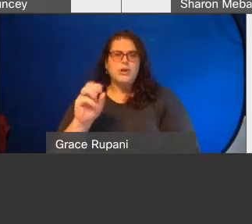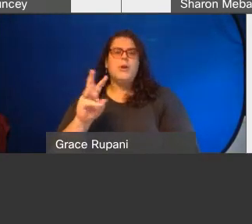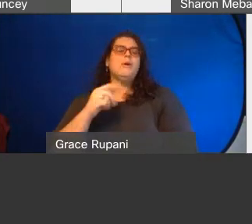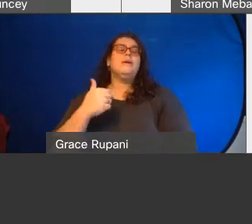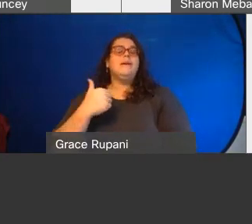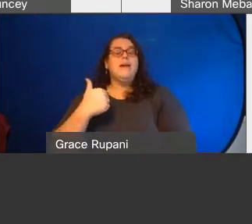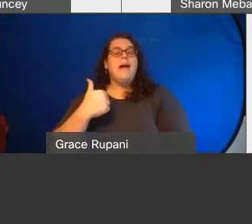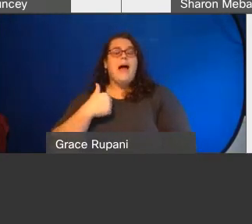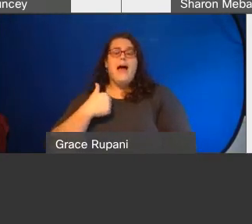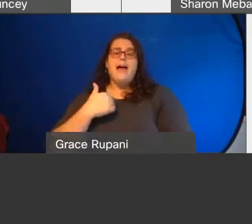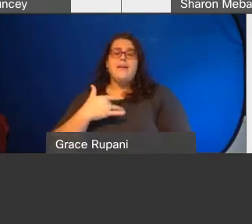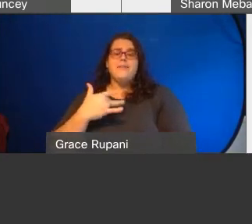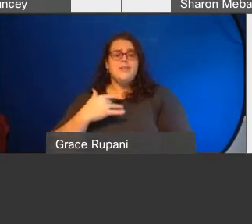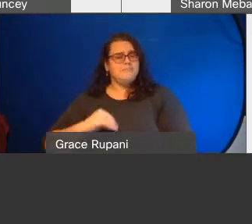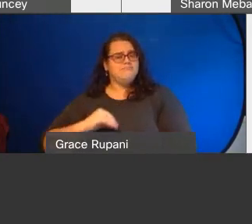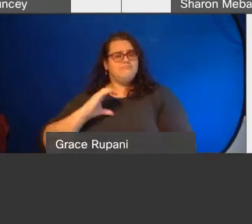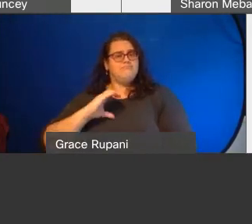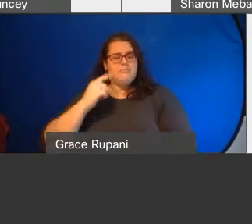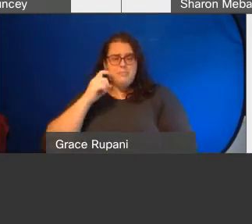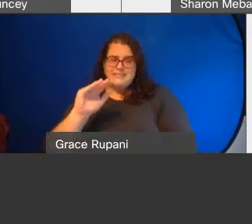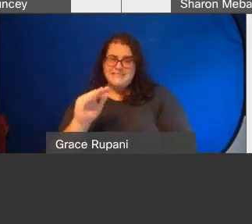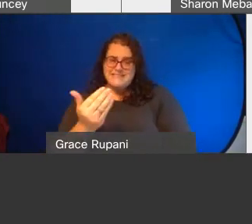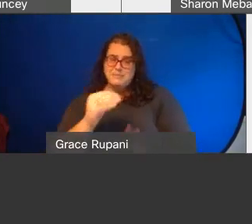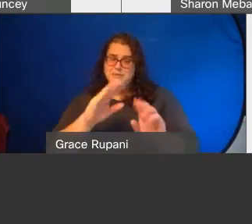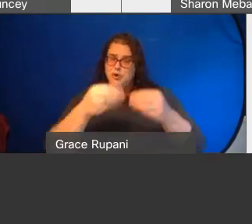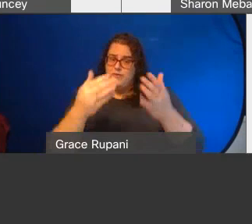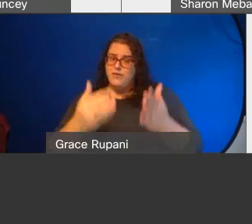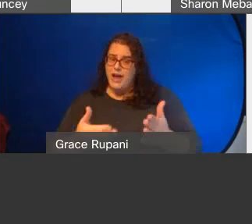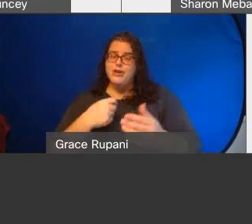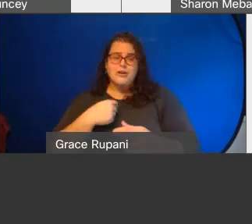to our guidance on this. So the provider is